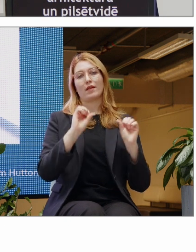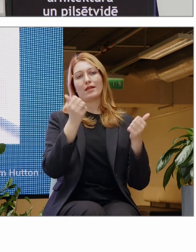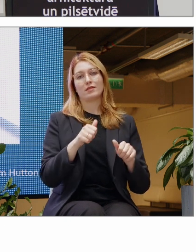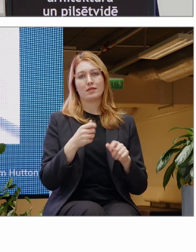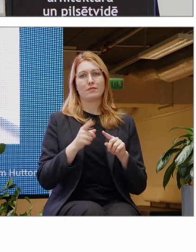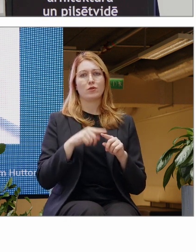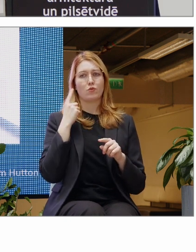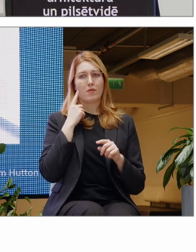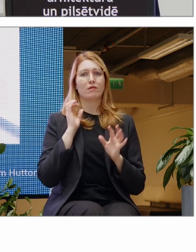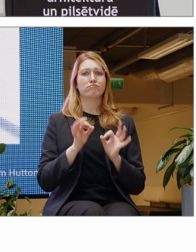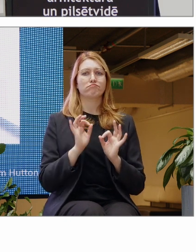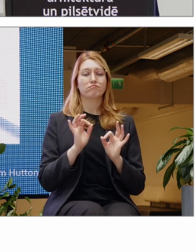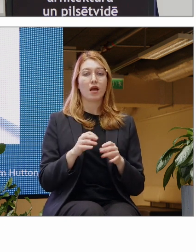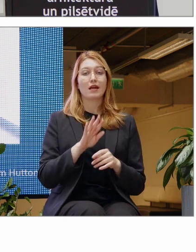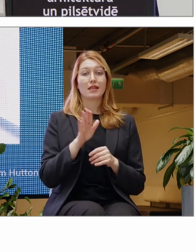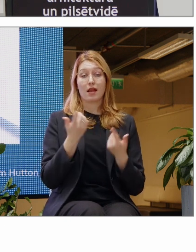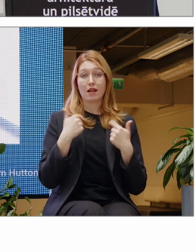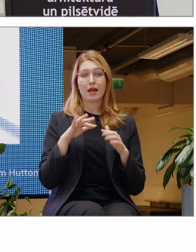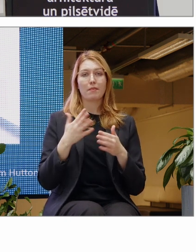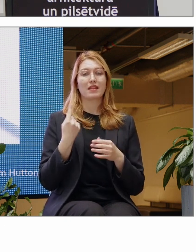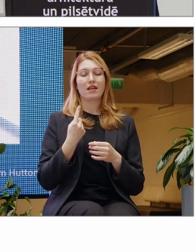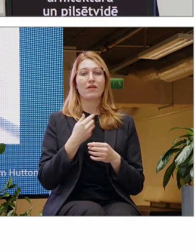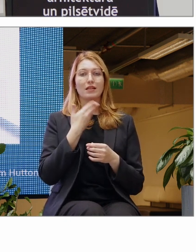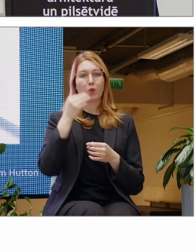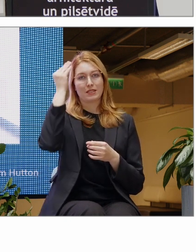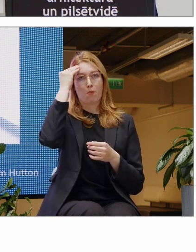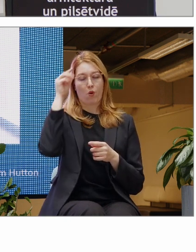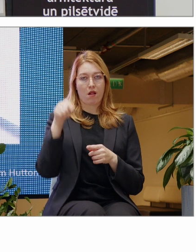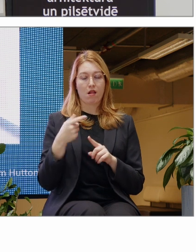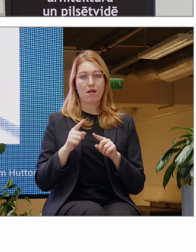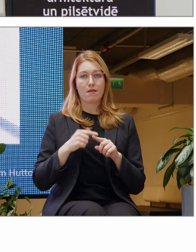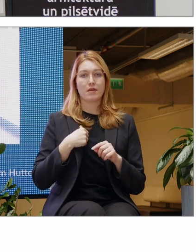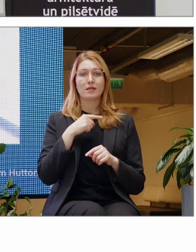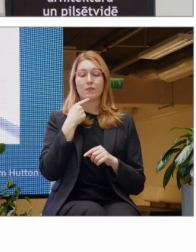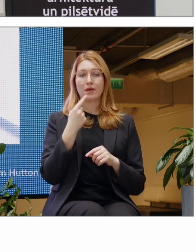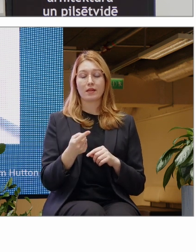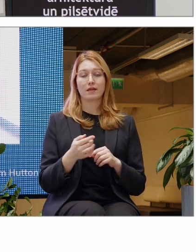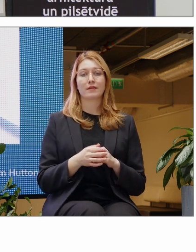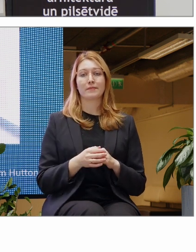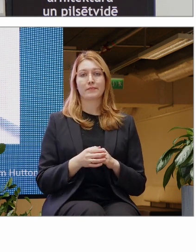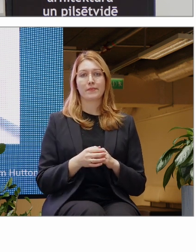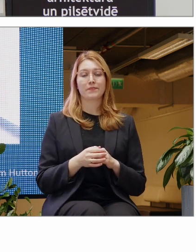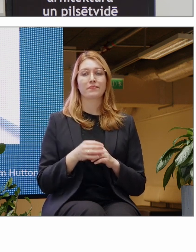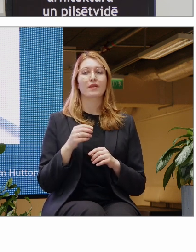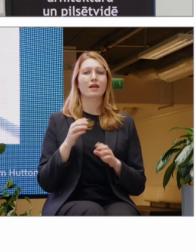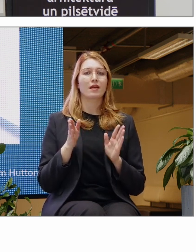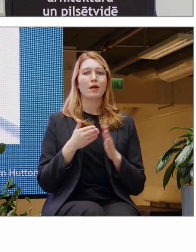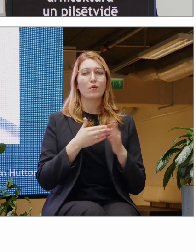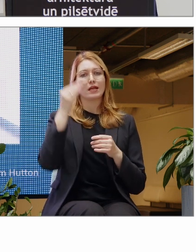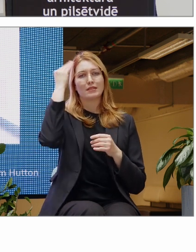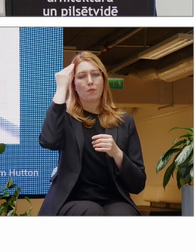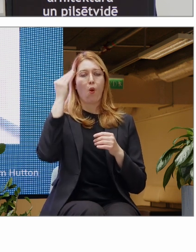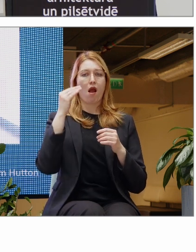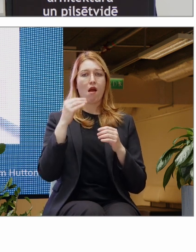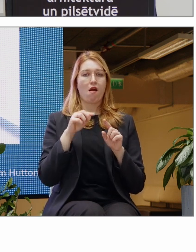do quite happily in their daytime, but now with simulation. I would like to say that I say in any simulation that I do, simulation